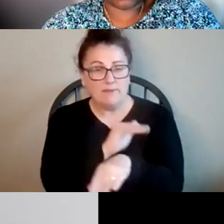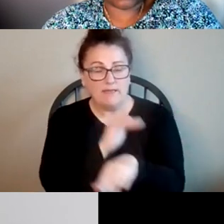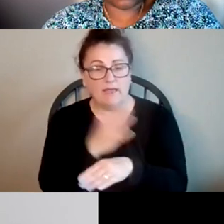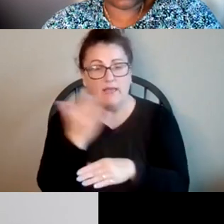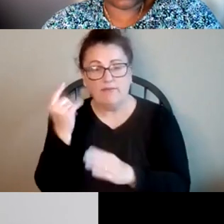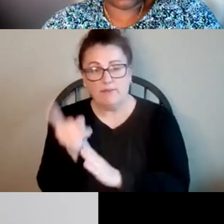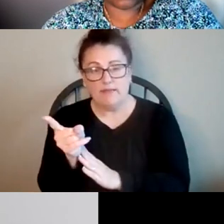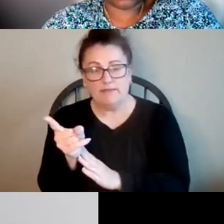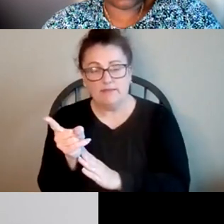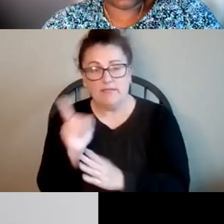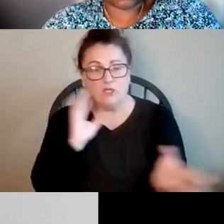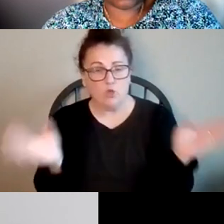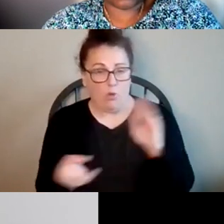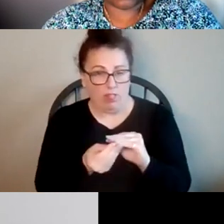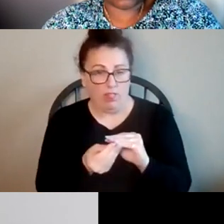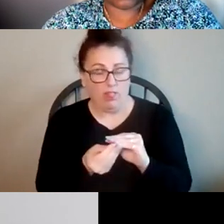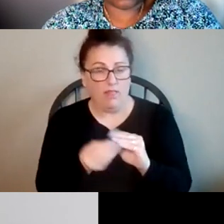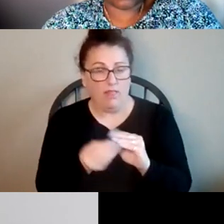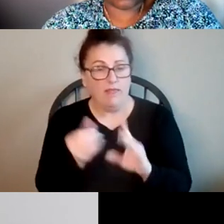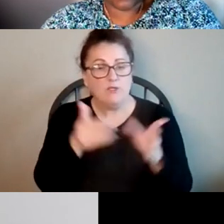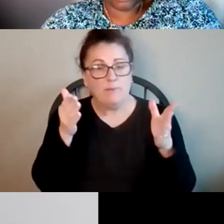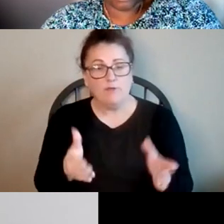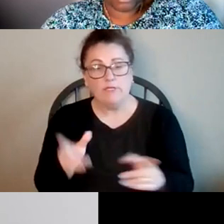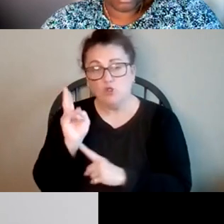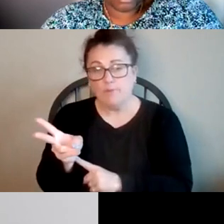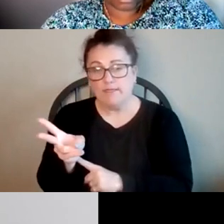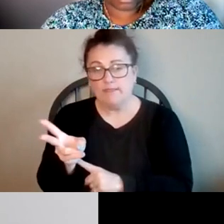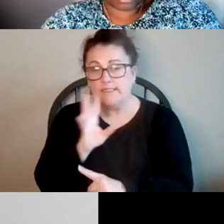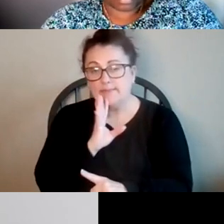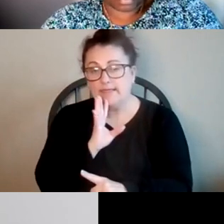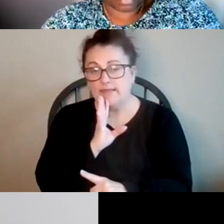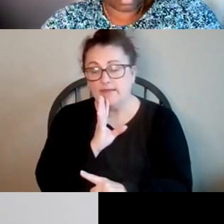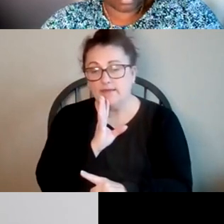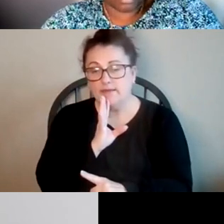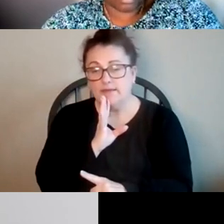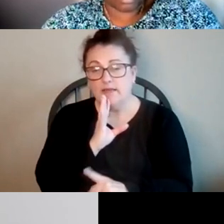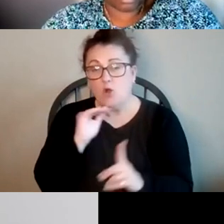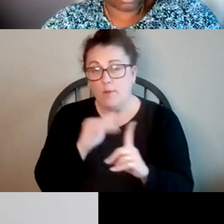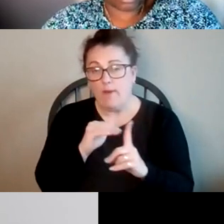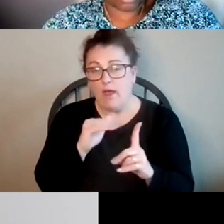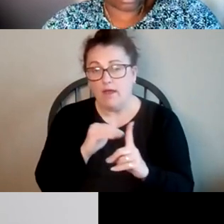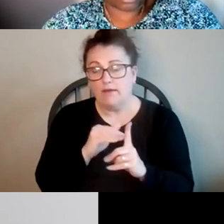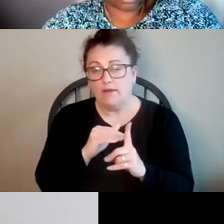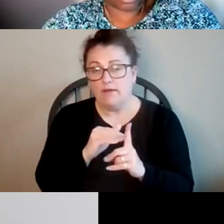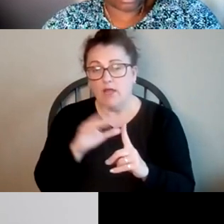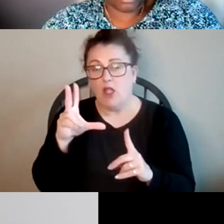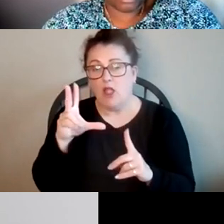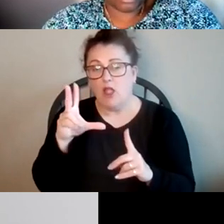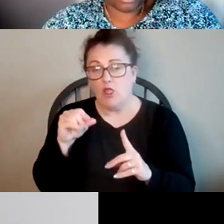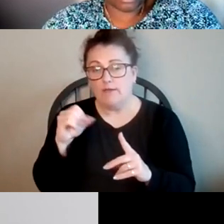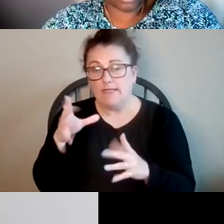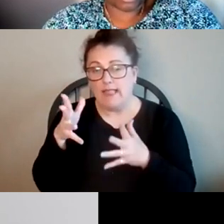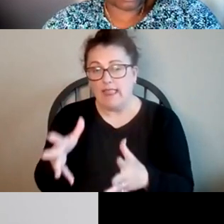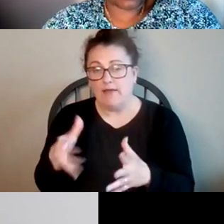be 15 minutes in total. Each person will have 2 minutes to speak, and I will remind you when you have 30 seconds